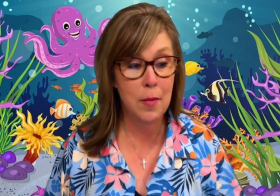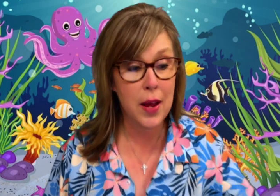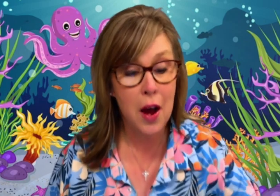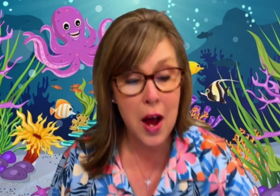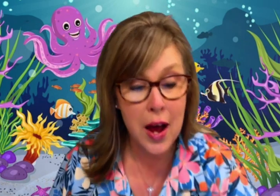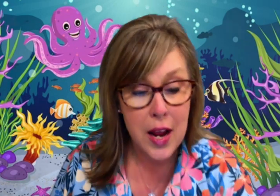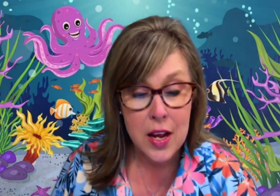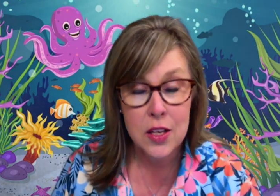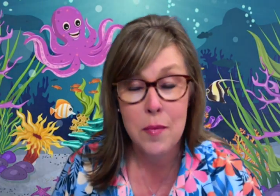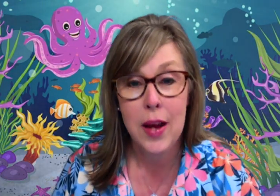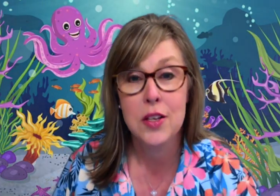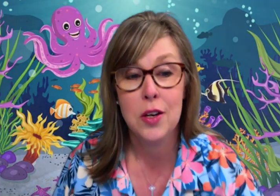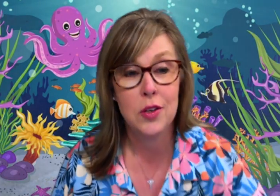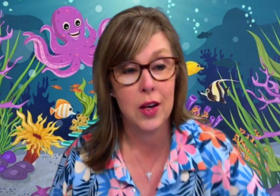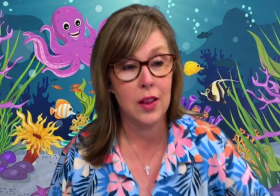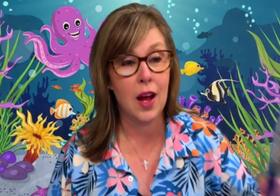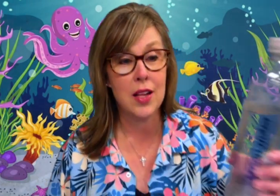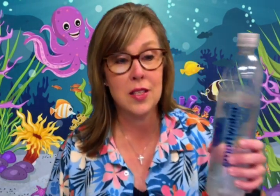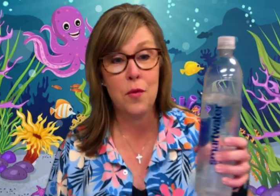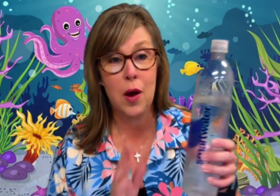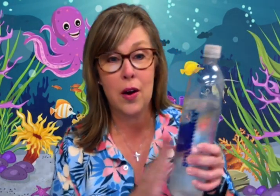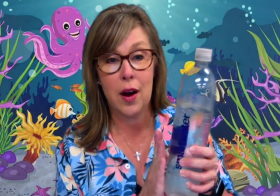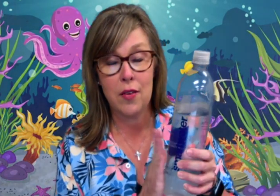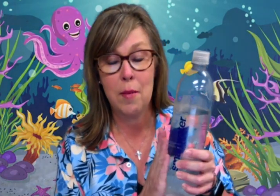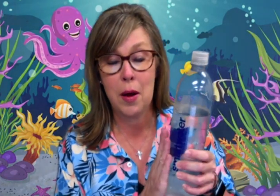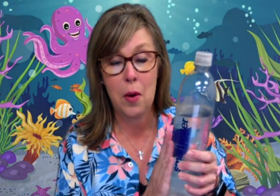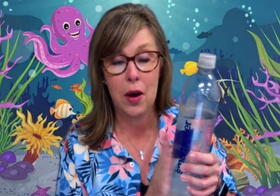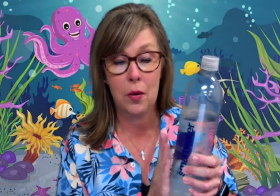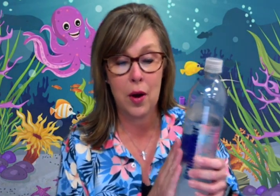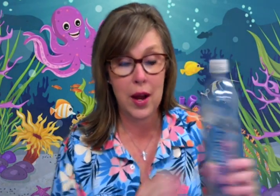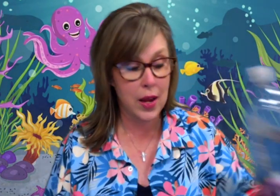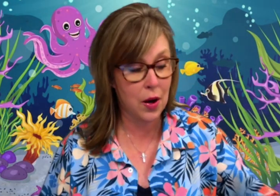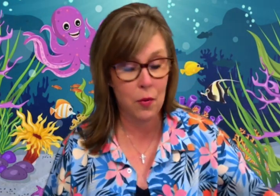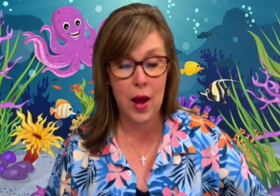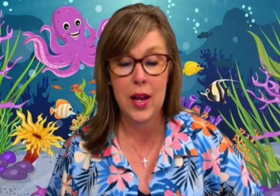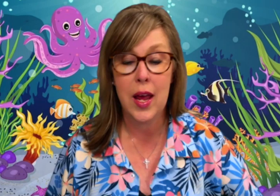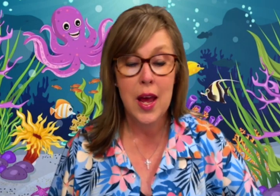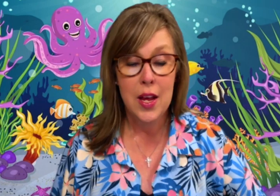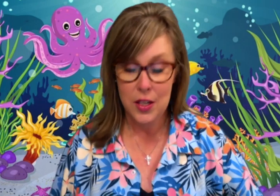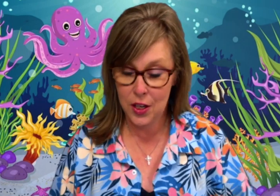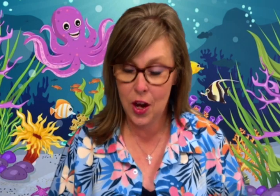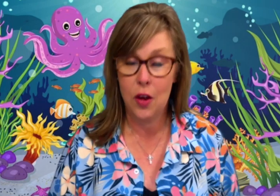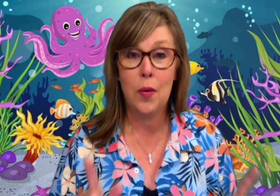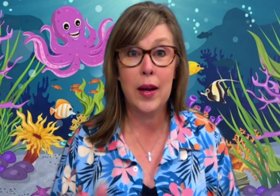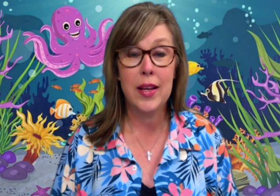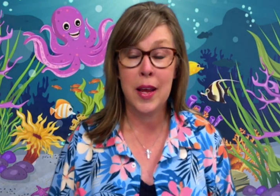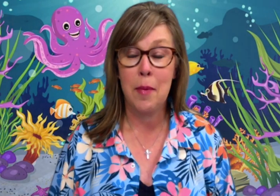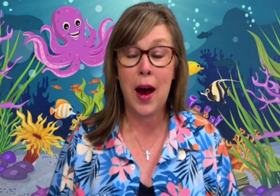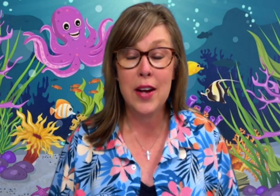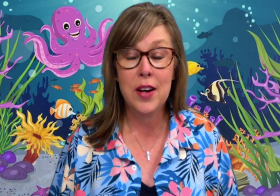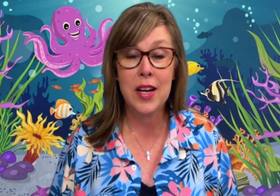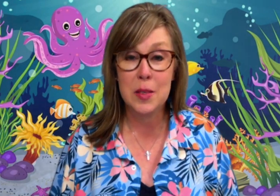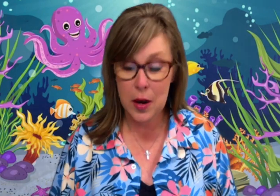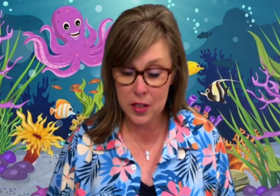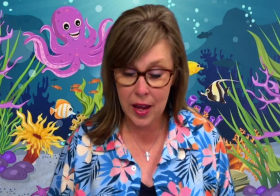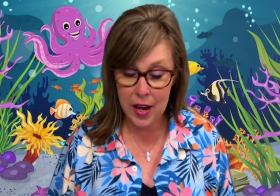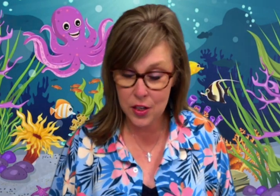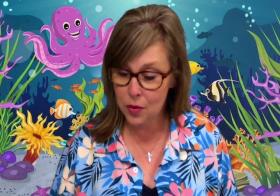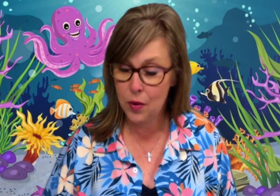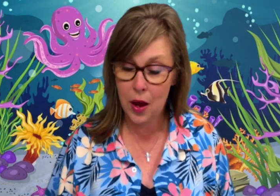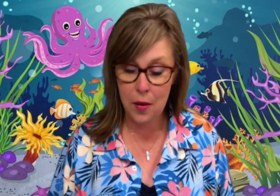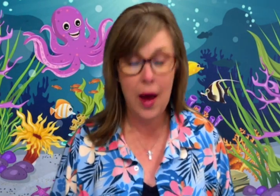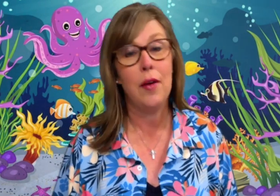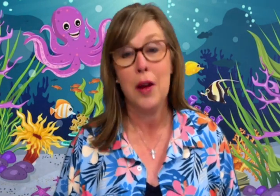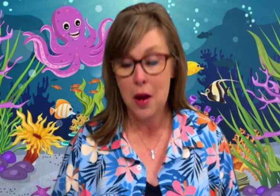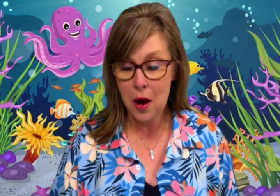It's going to be hot, so make sure you drink lots of water. I've got my water right here ready to go. You want to keep hydrated, especially as